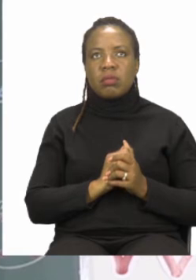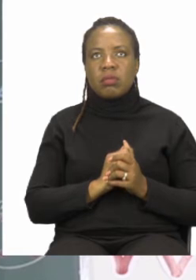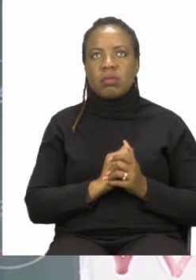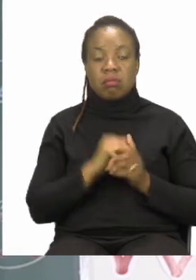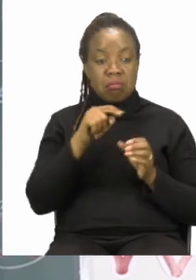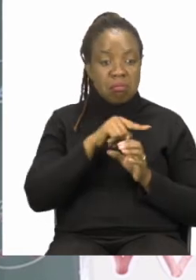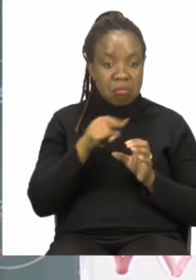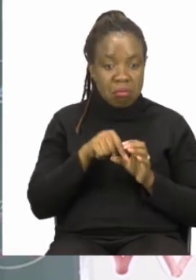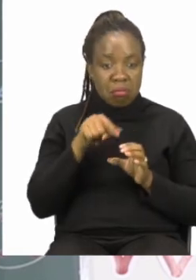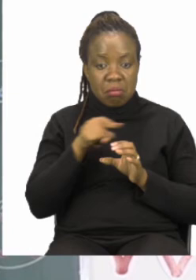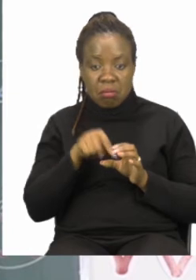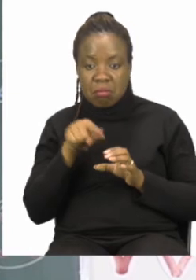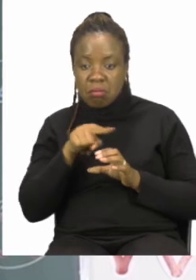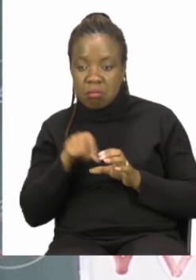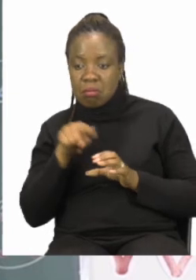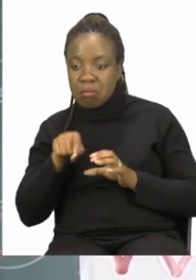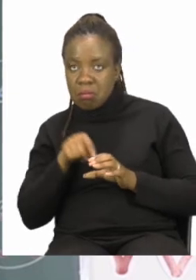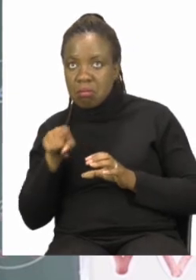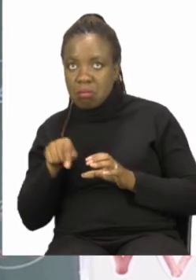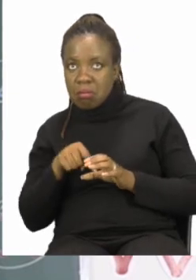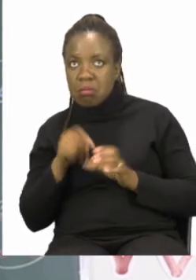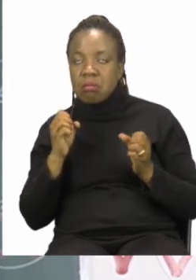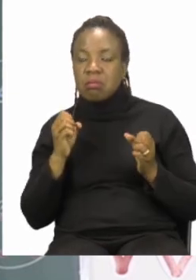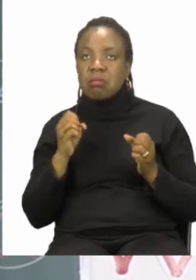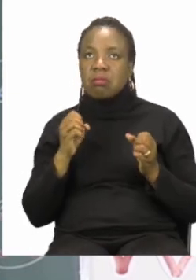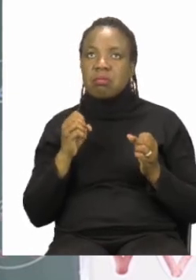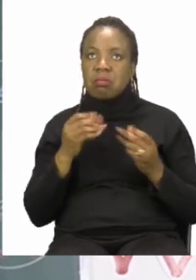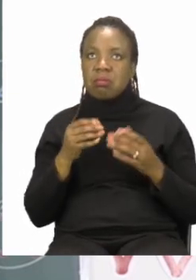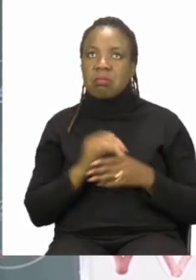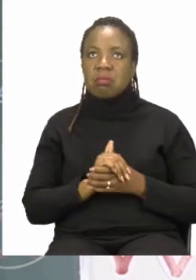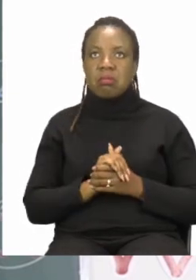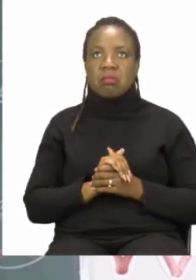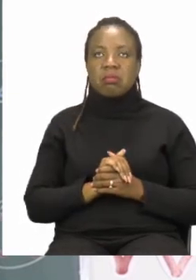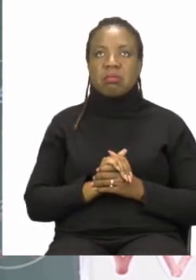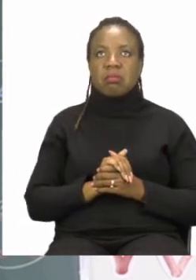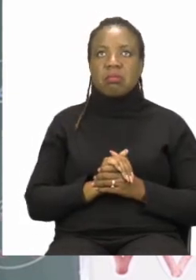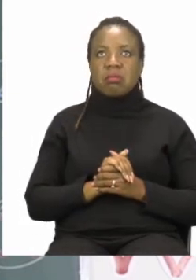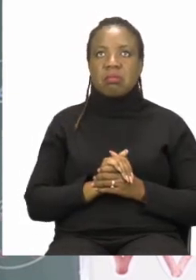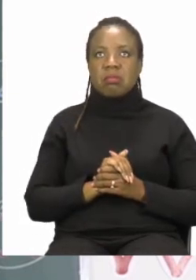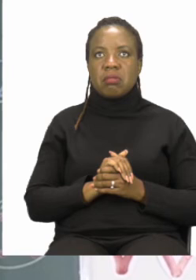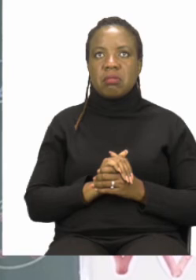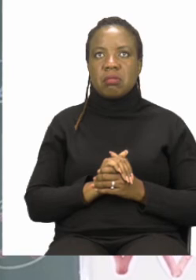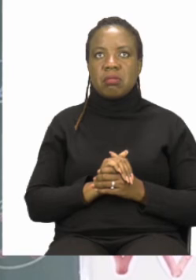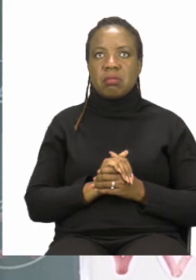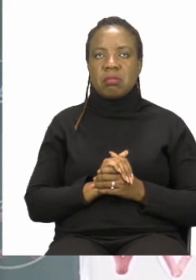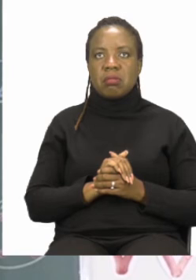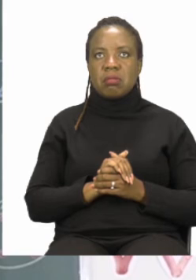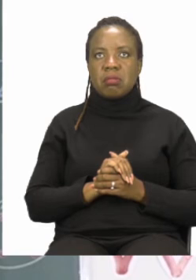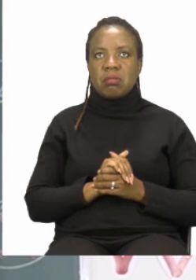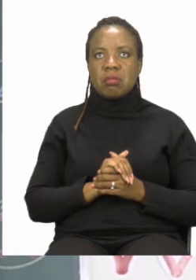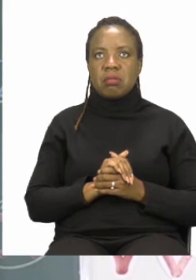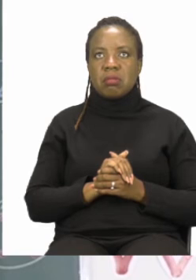set if you're looking for either this dash or if there was a dash where the 5 is. So let's count what is in